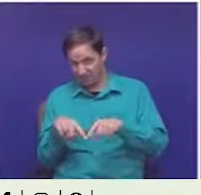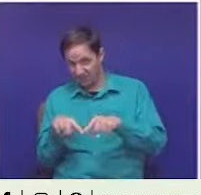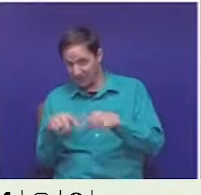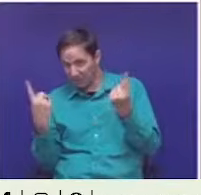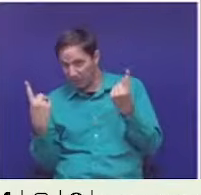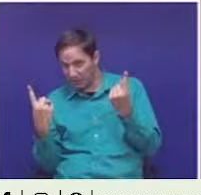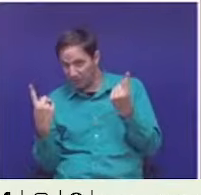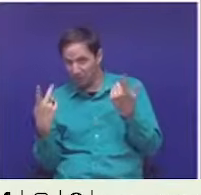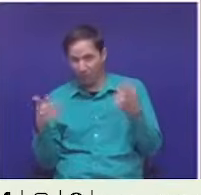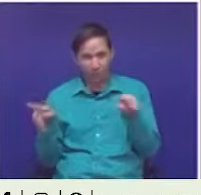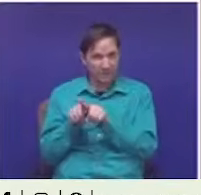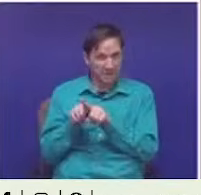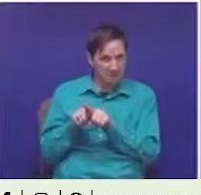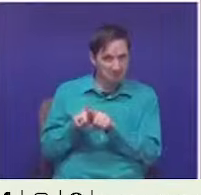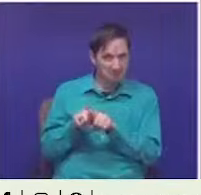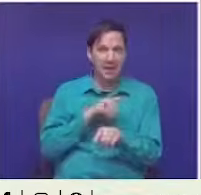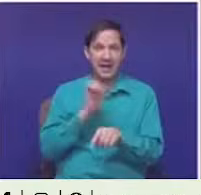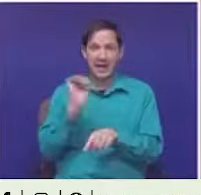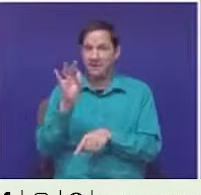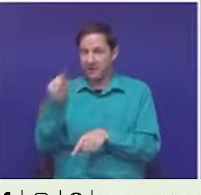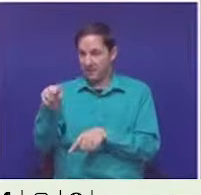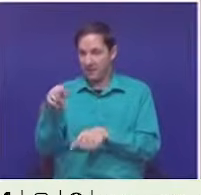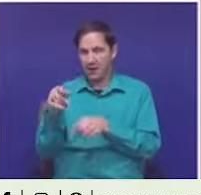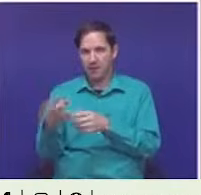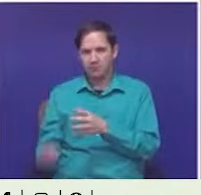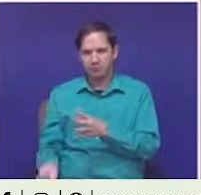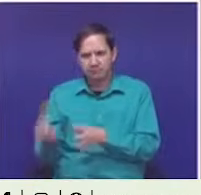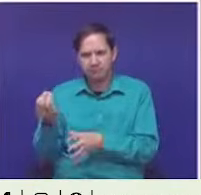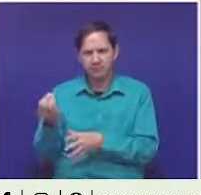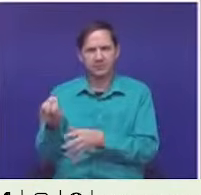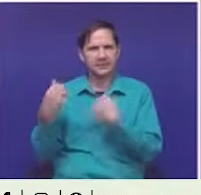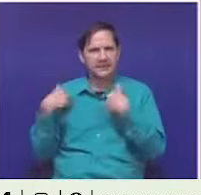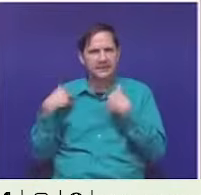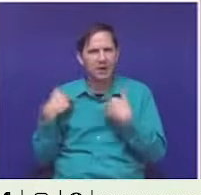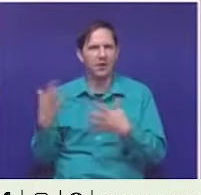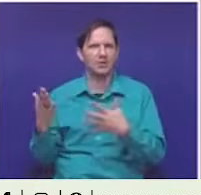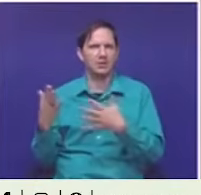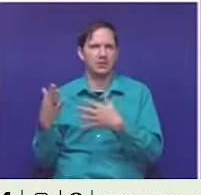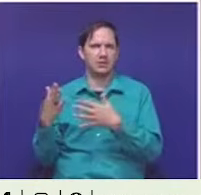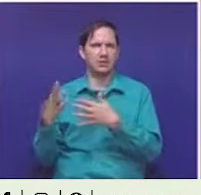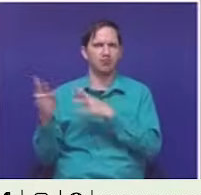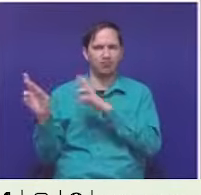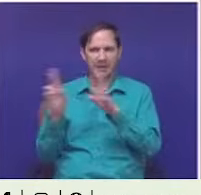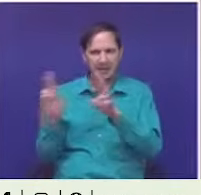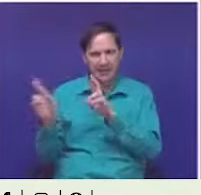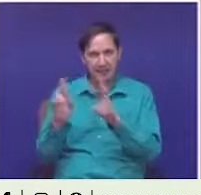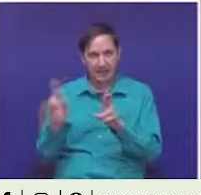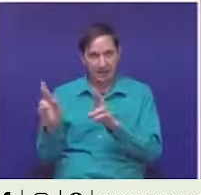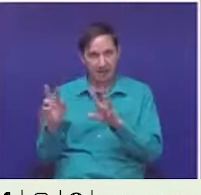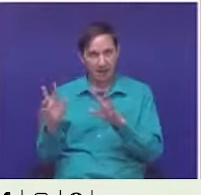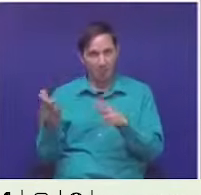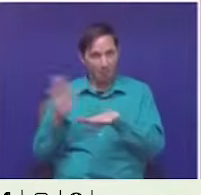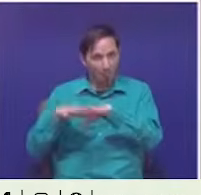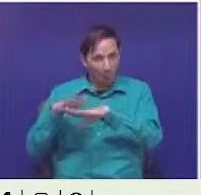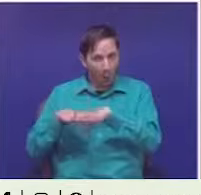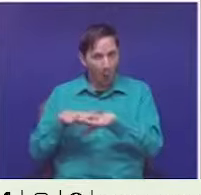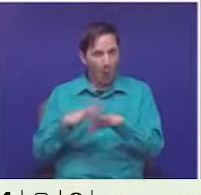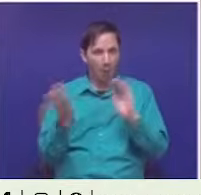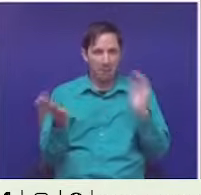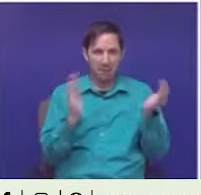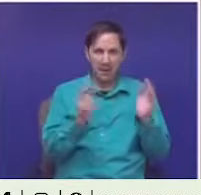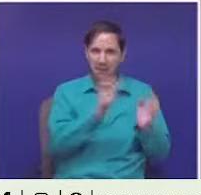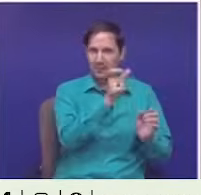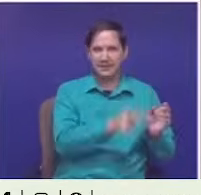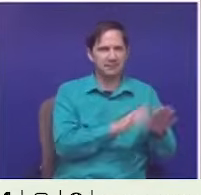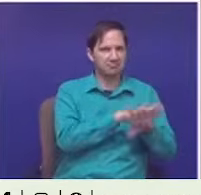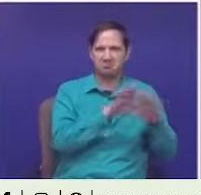when if a child is in a structured ECD center, are they more ready for grade R than a child who isn't? Because then that's a proof case to parents